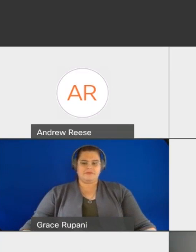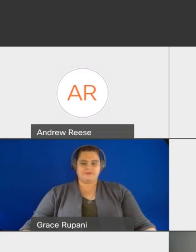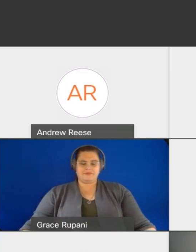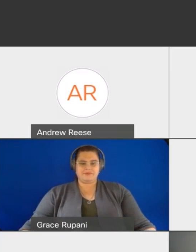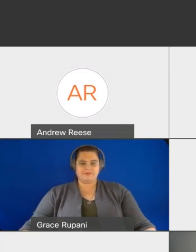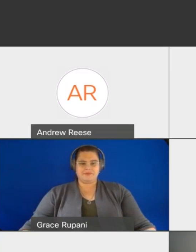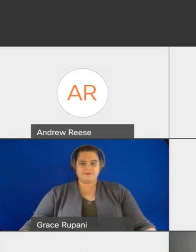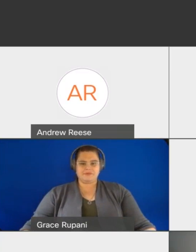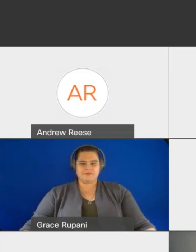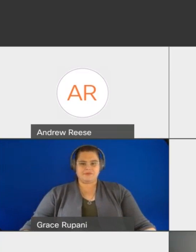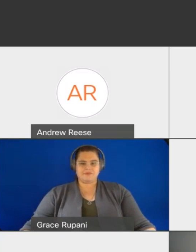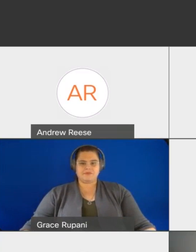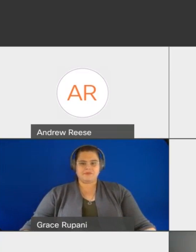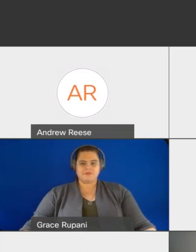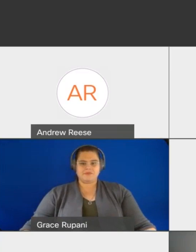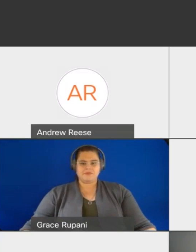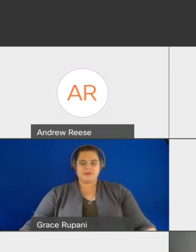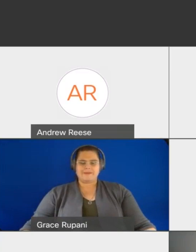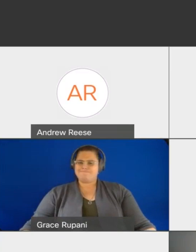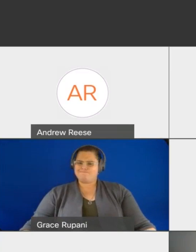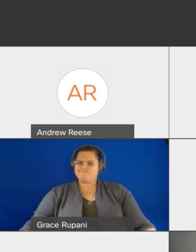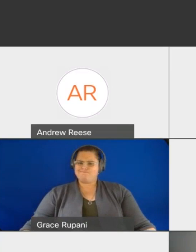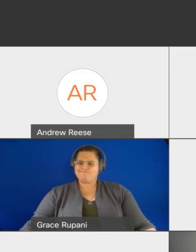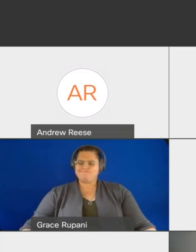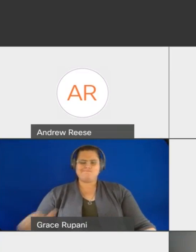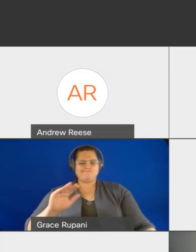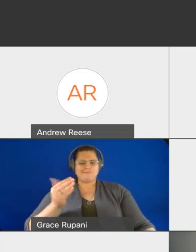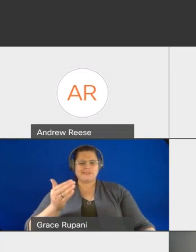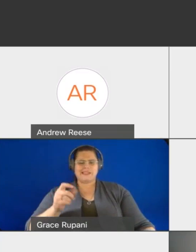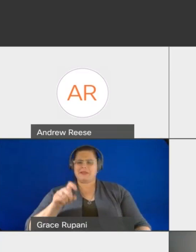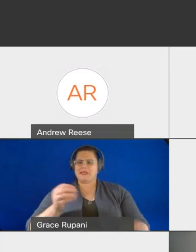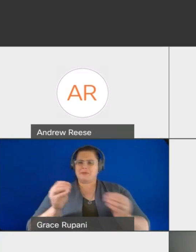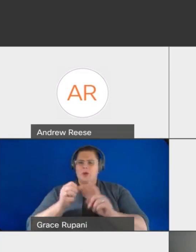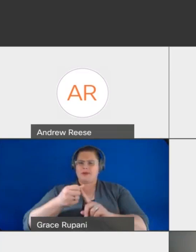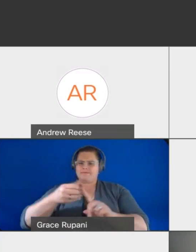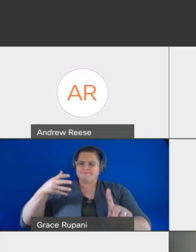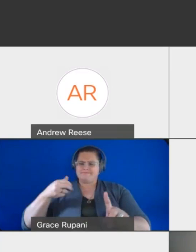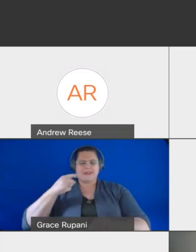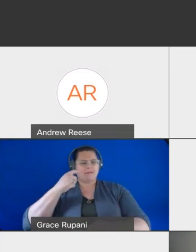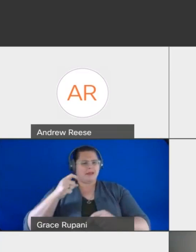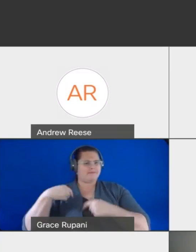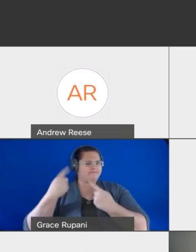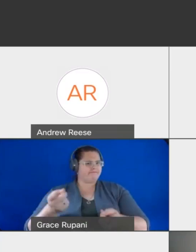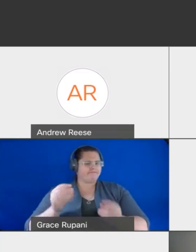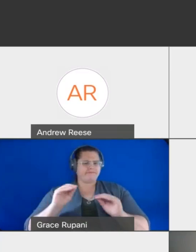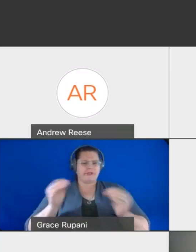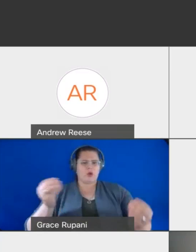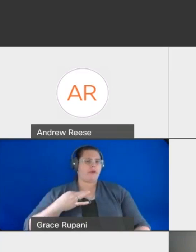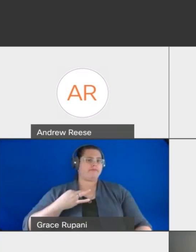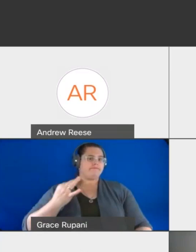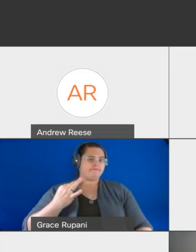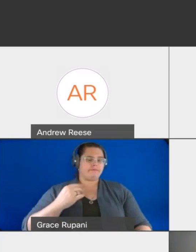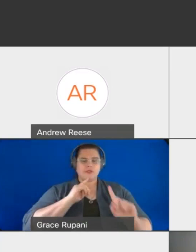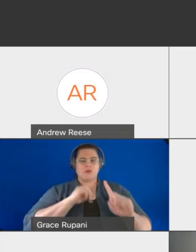Perhaps we need some more clarity because no one is answering so far. Someone could also answer if there's a staff person